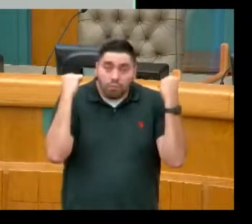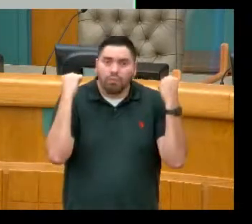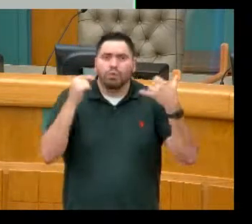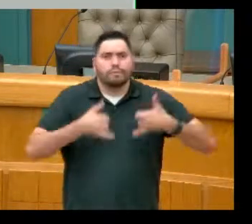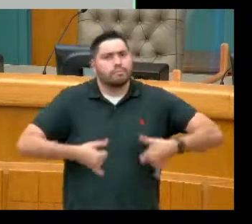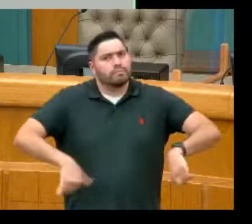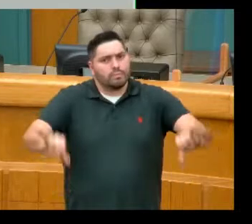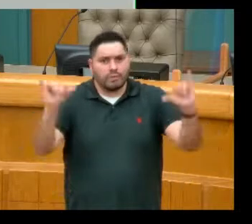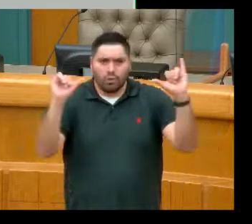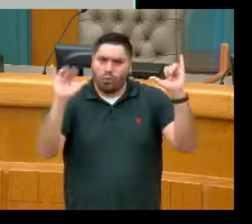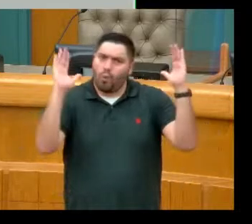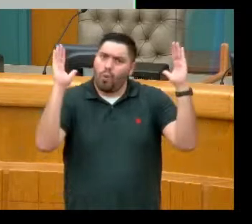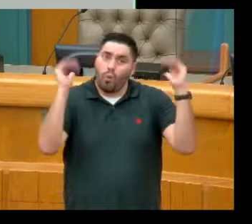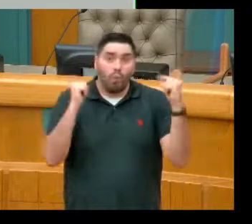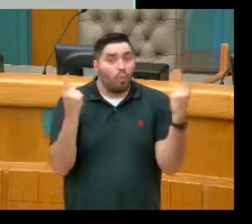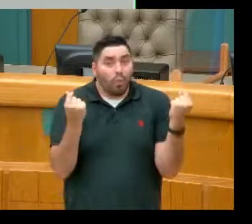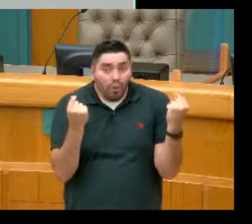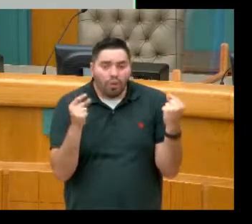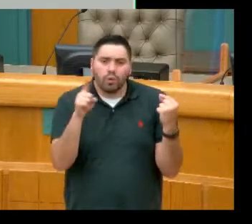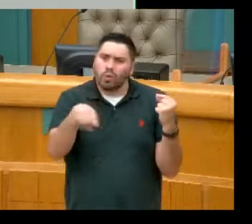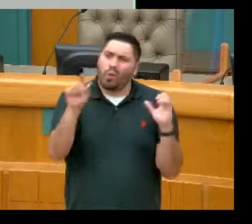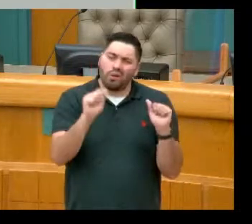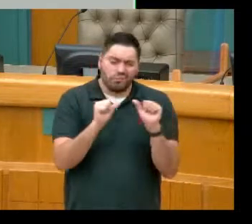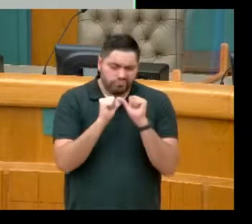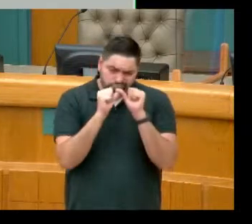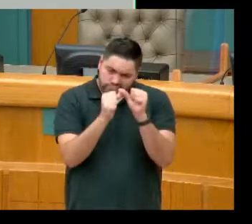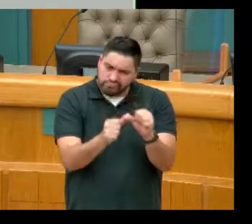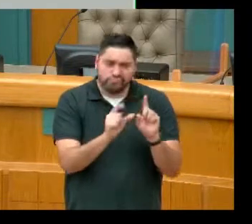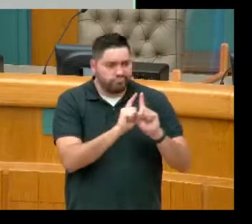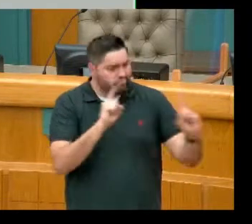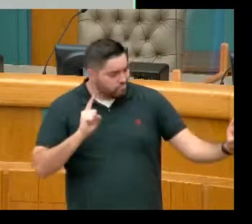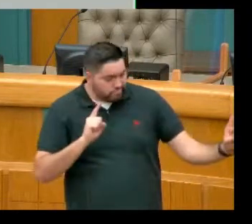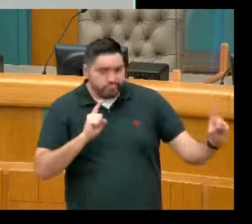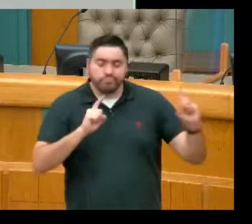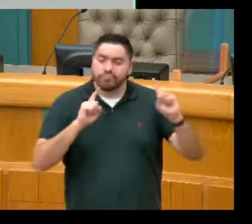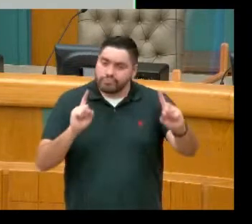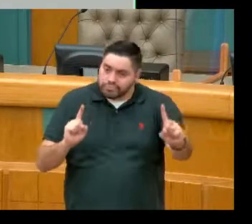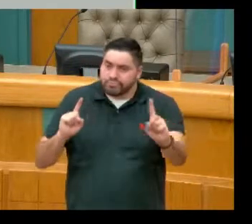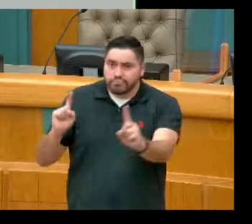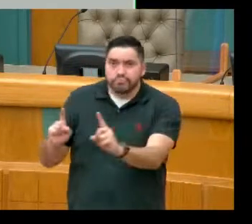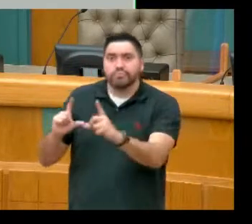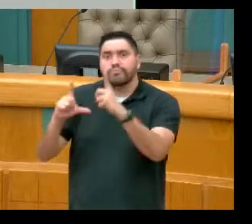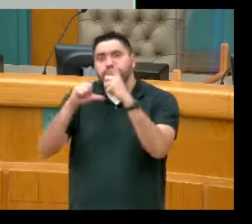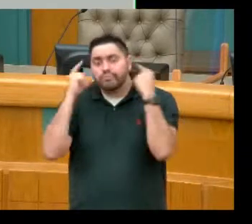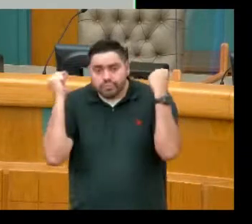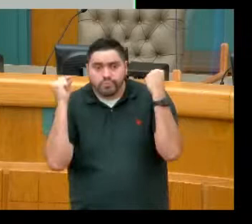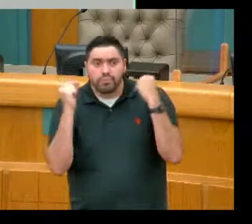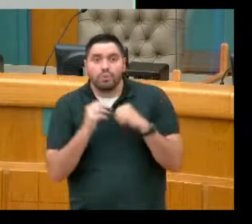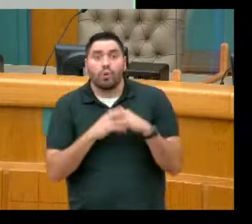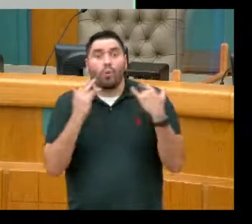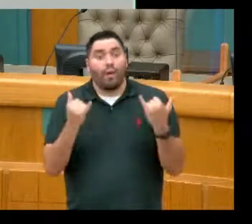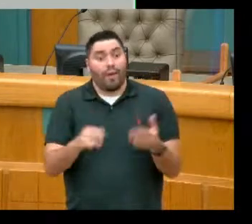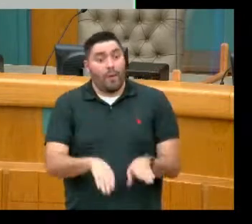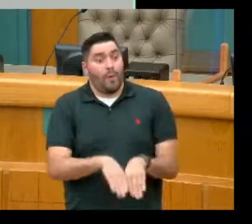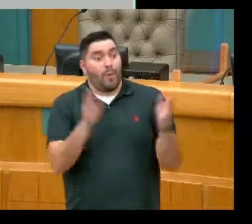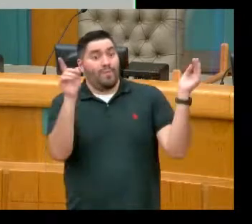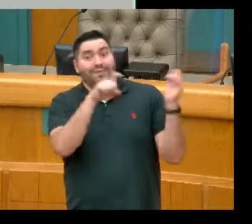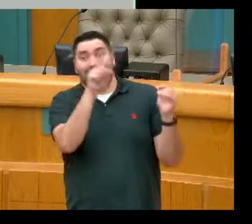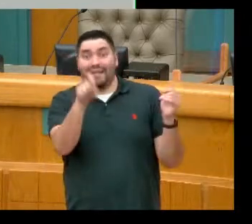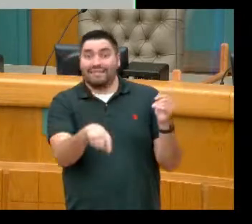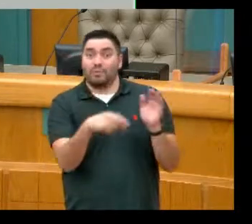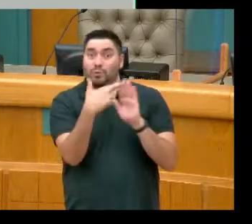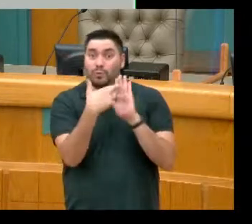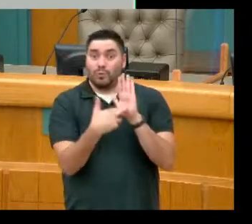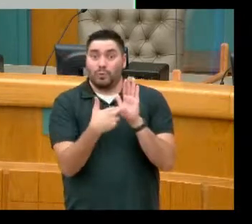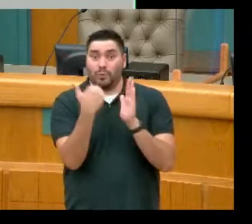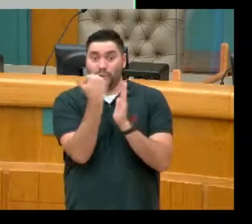you can. If you're over 65, you're encouraged to stay home and avoid people that have been out in contact with